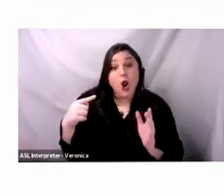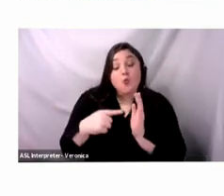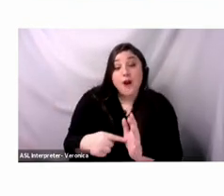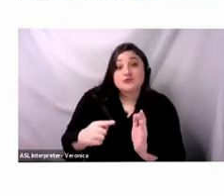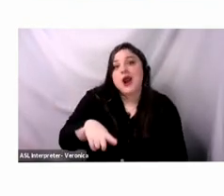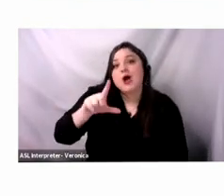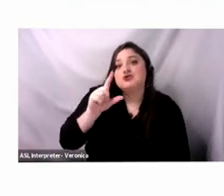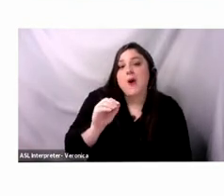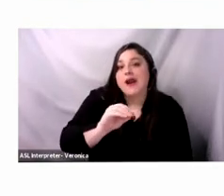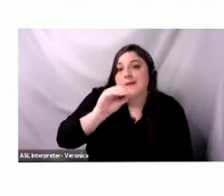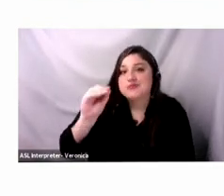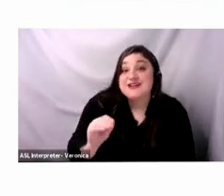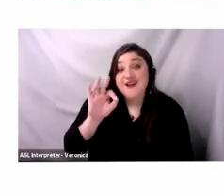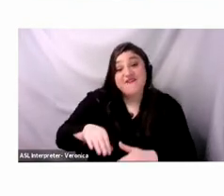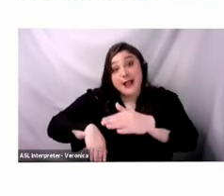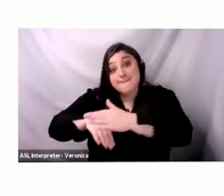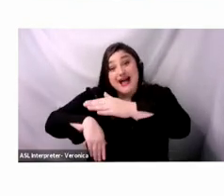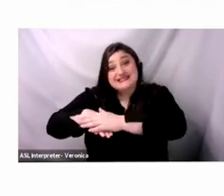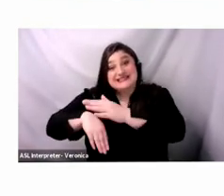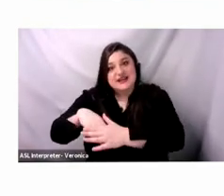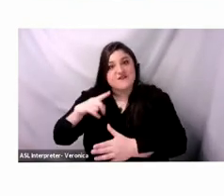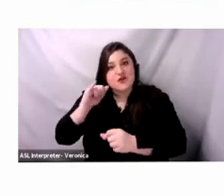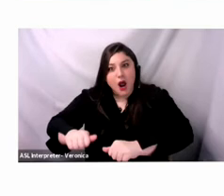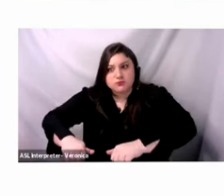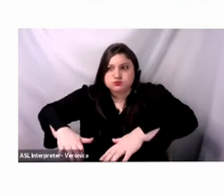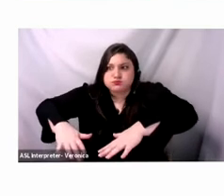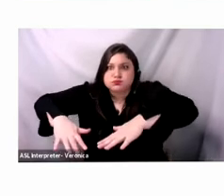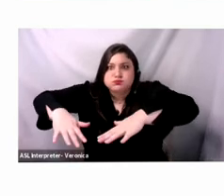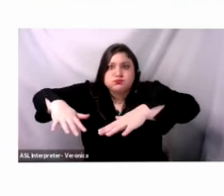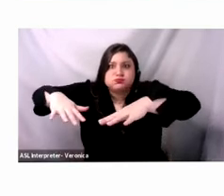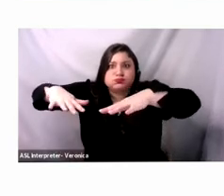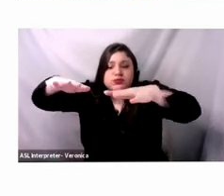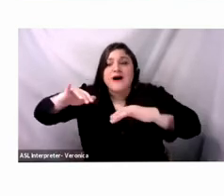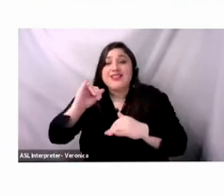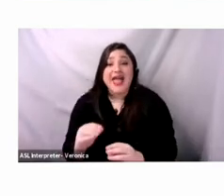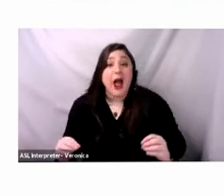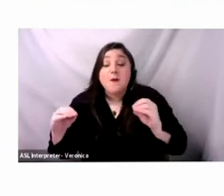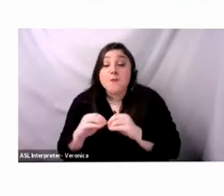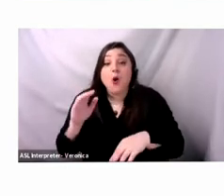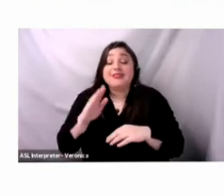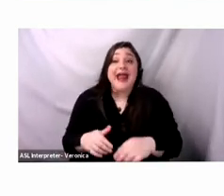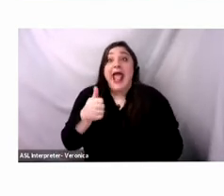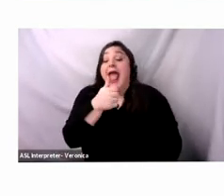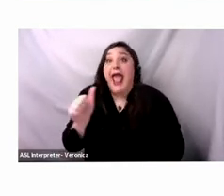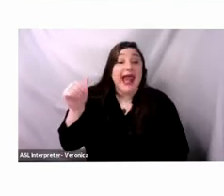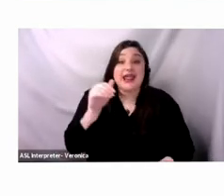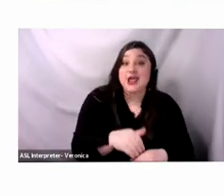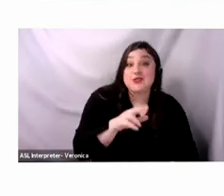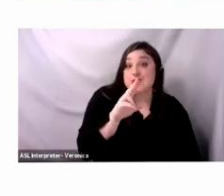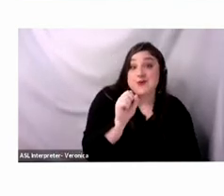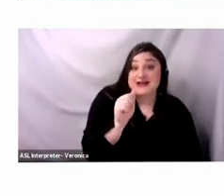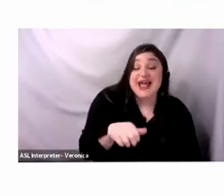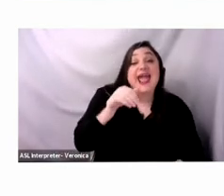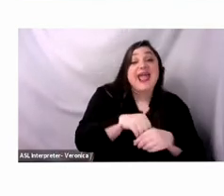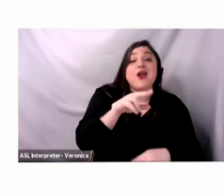20% of the planned capacity of this landfill, which is much higher than in the United States, where all textile waste represents under 8% of